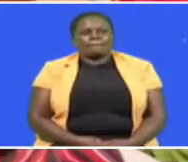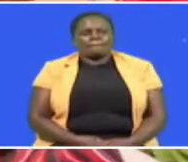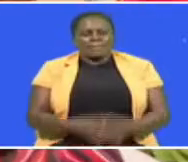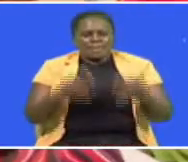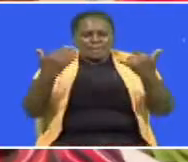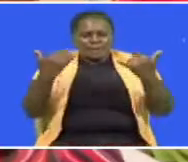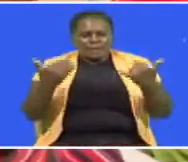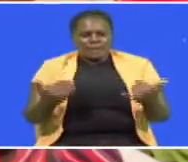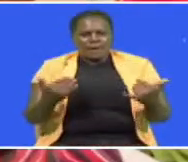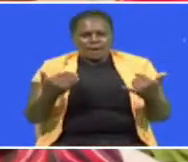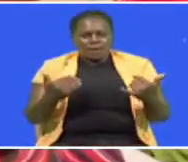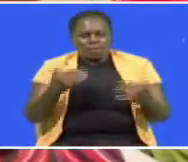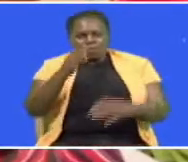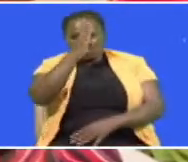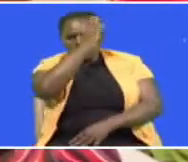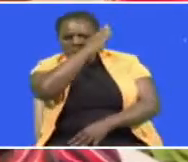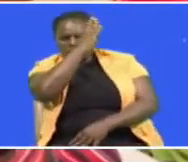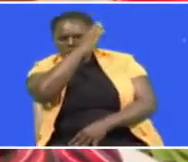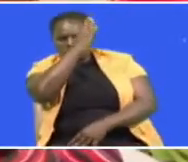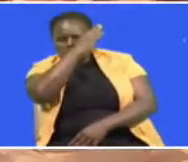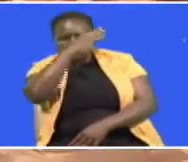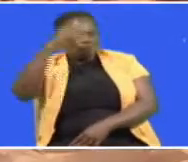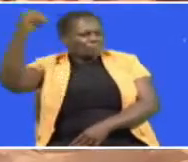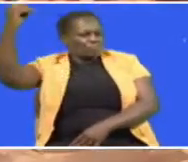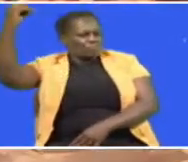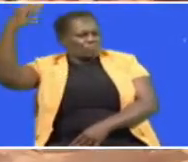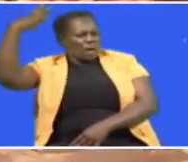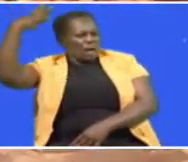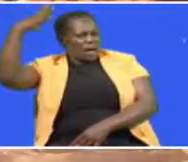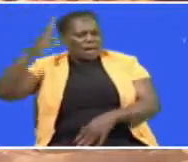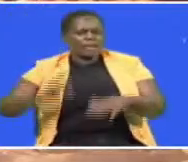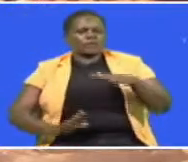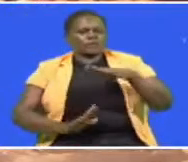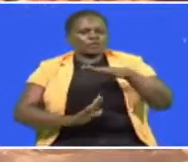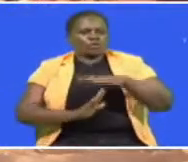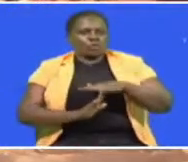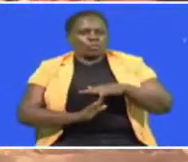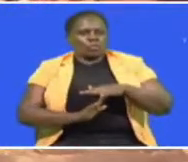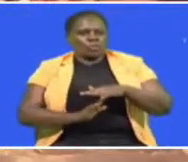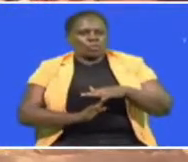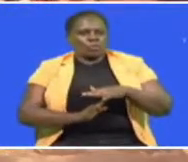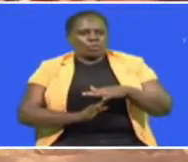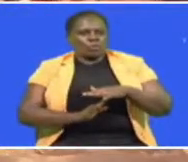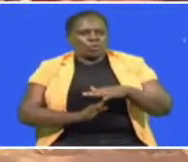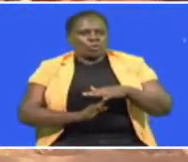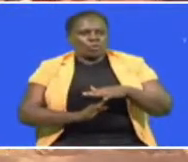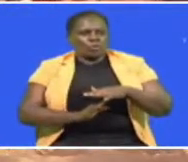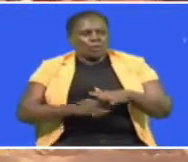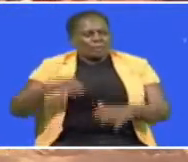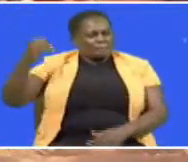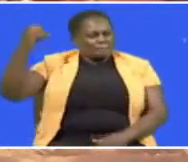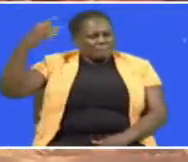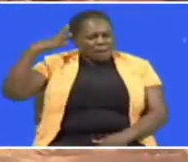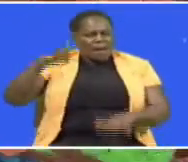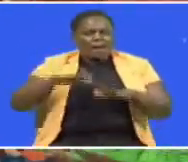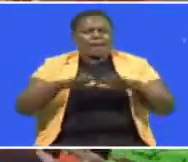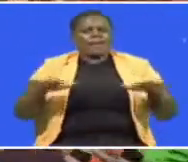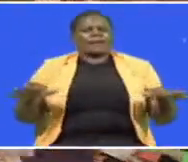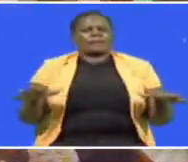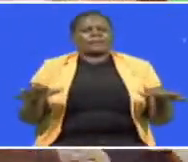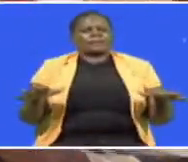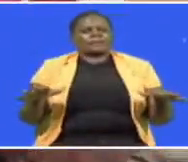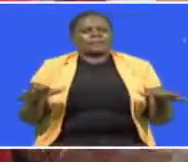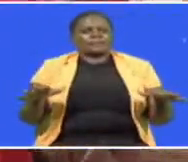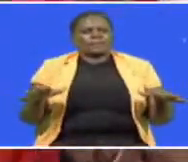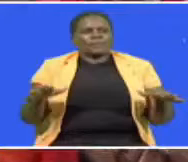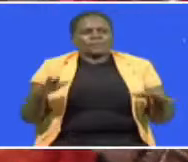It is about noon. The sun is at its merciless hot, reigning supreme on the baked lands. Under